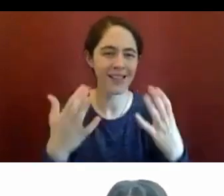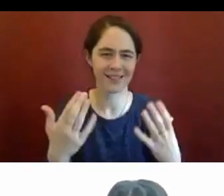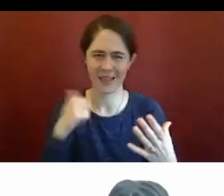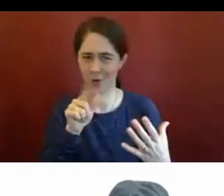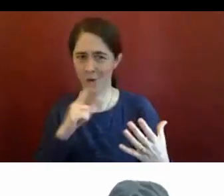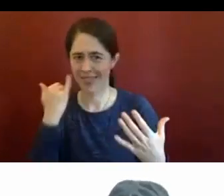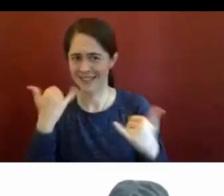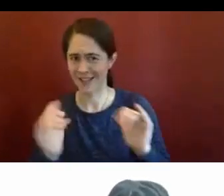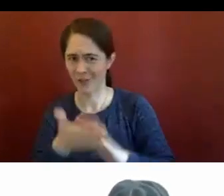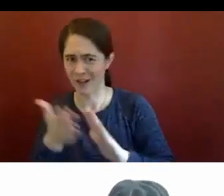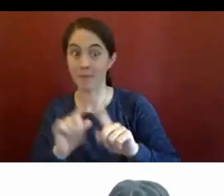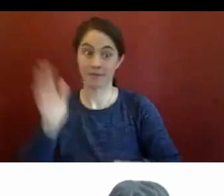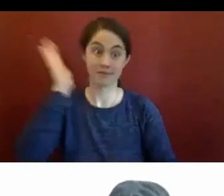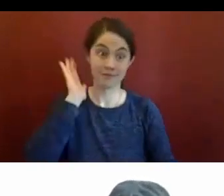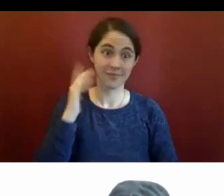was around then.